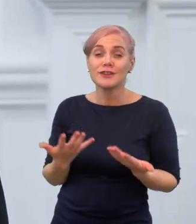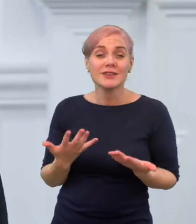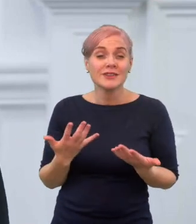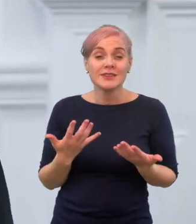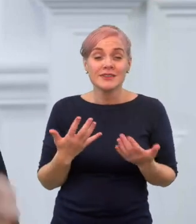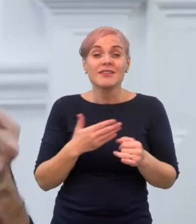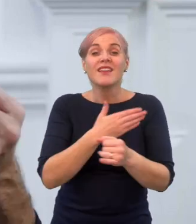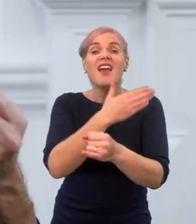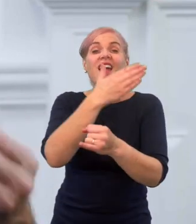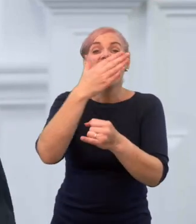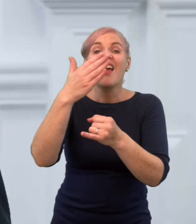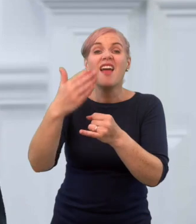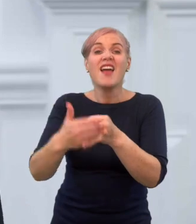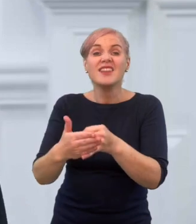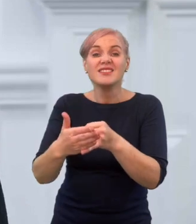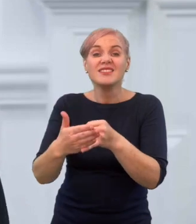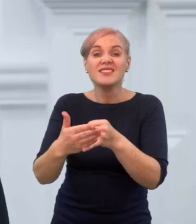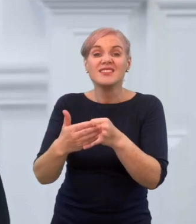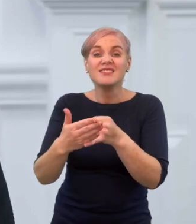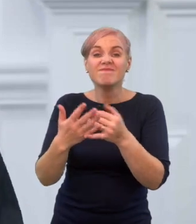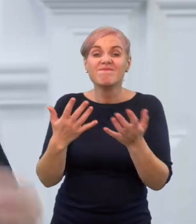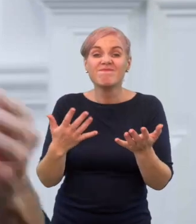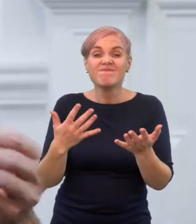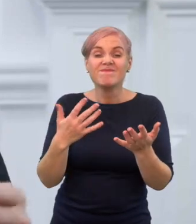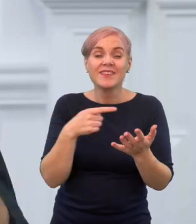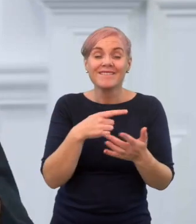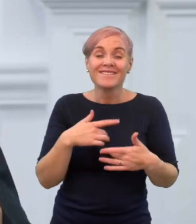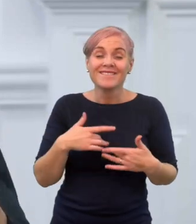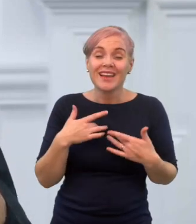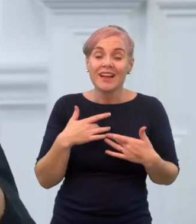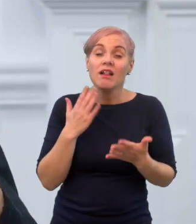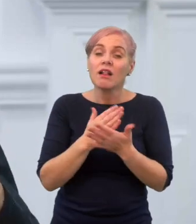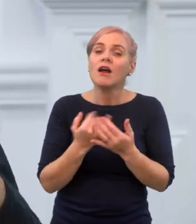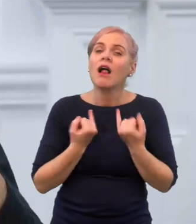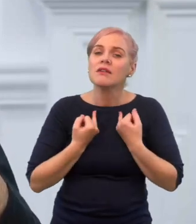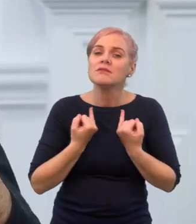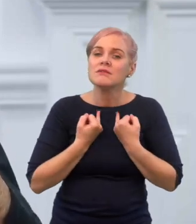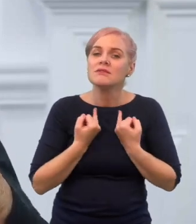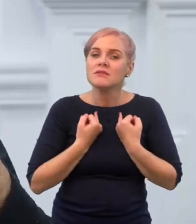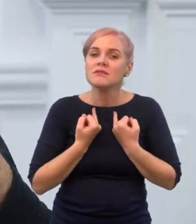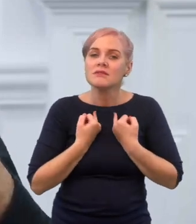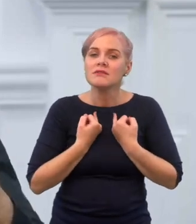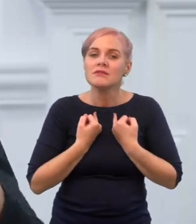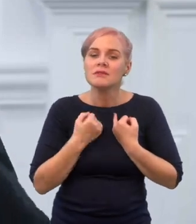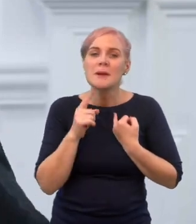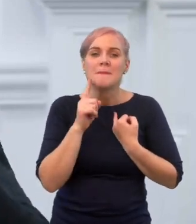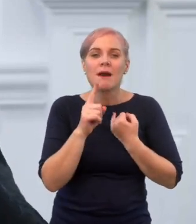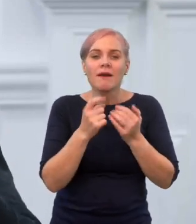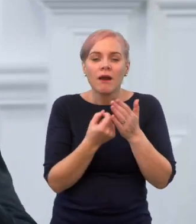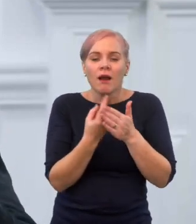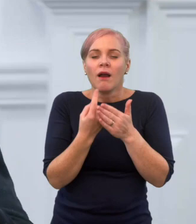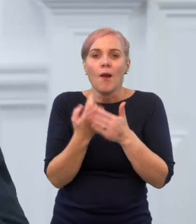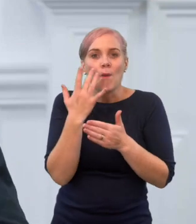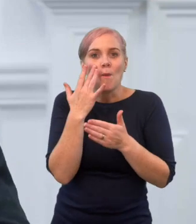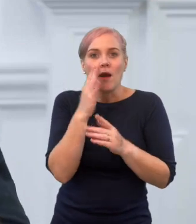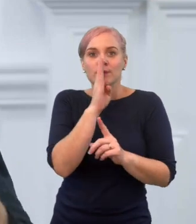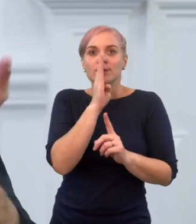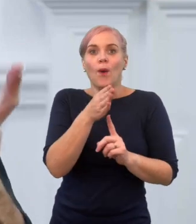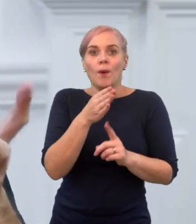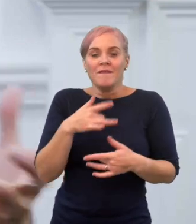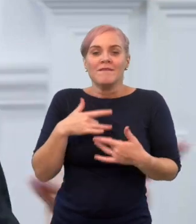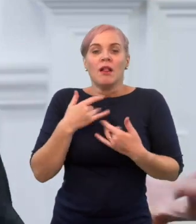then at the end, you know, he kind of... The thing is, he does feel guilt, but only moments of when he's